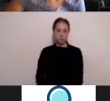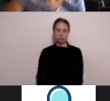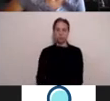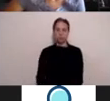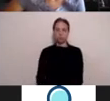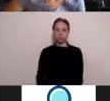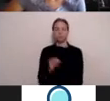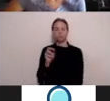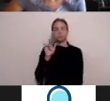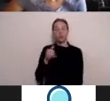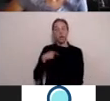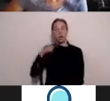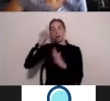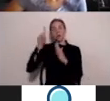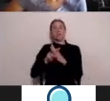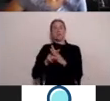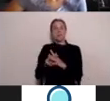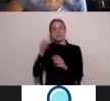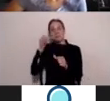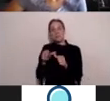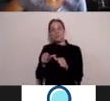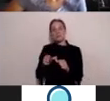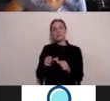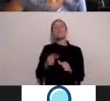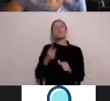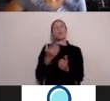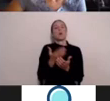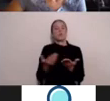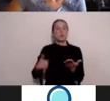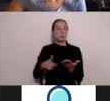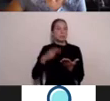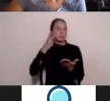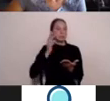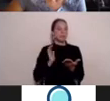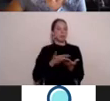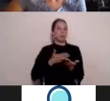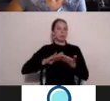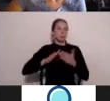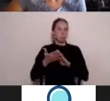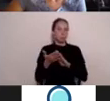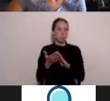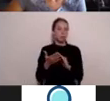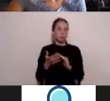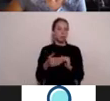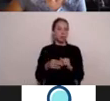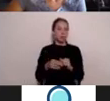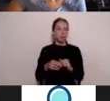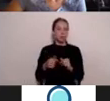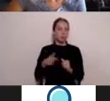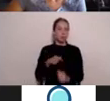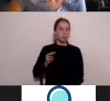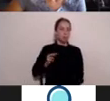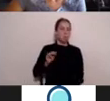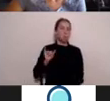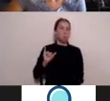other thought, and that is that one of the things that we are seeing in our community that is of note to us is that, you